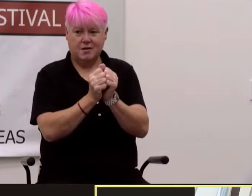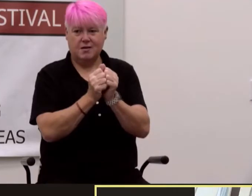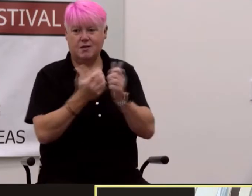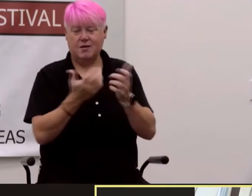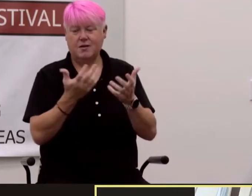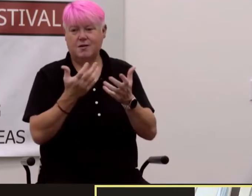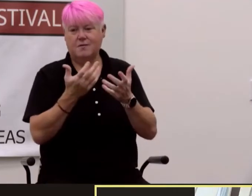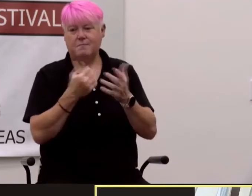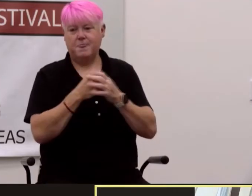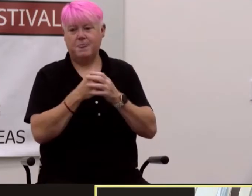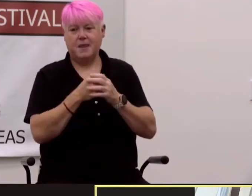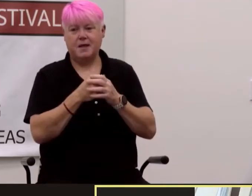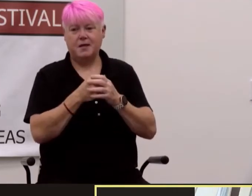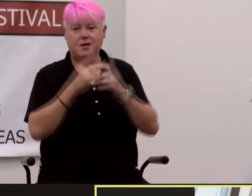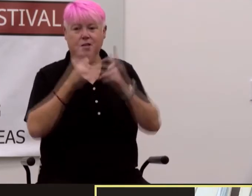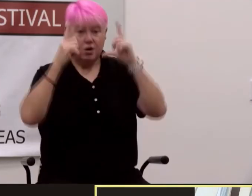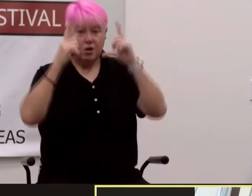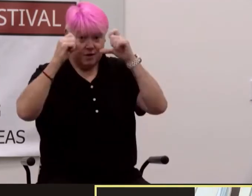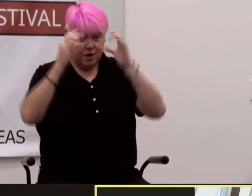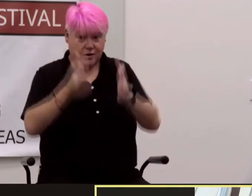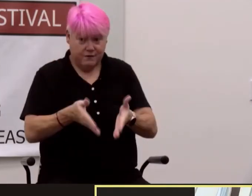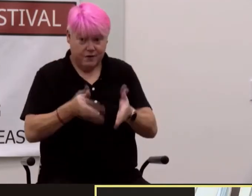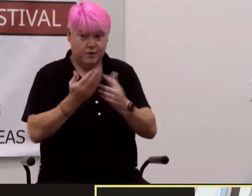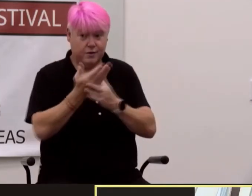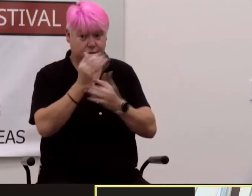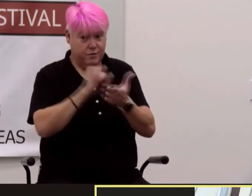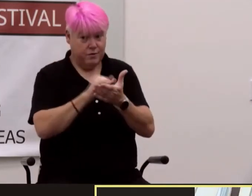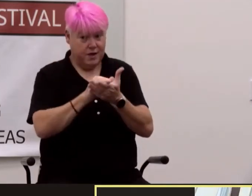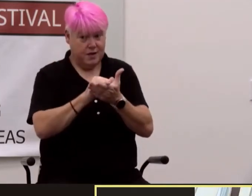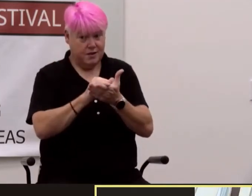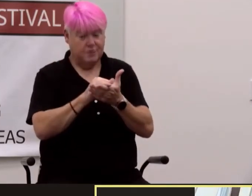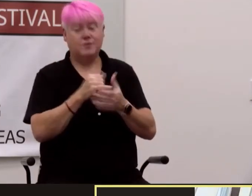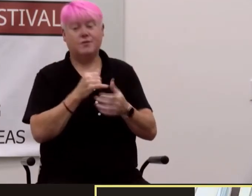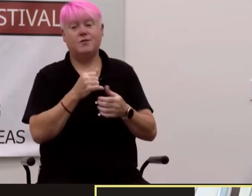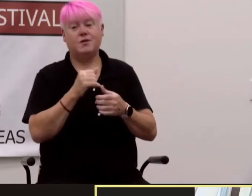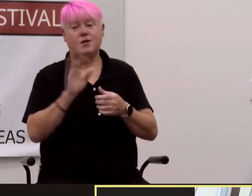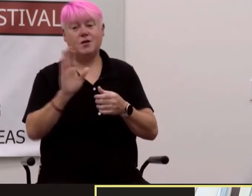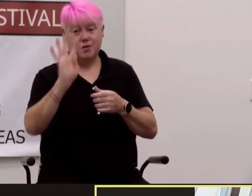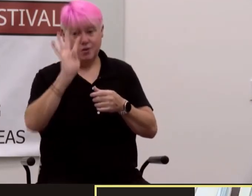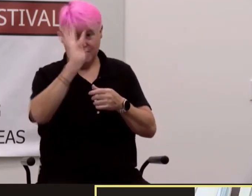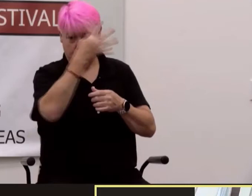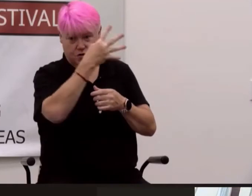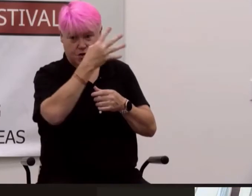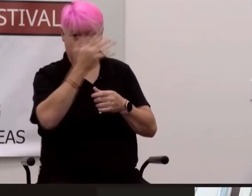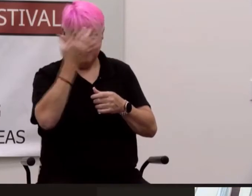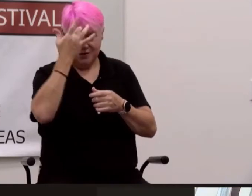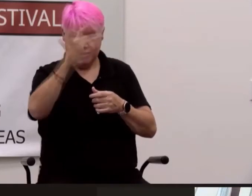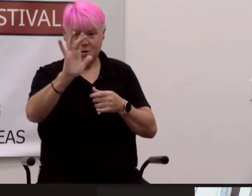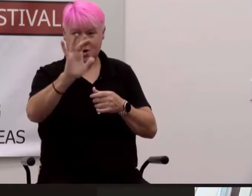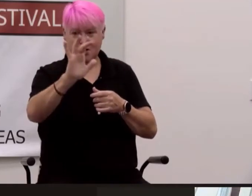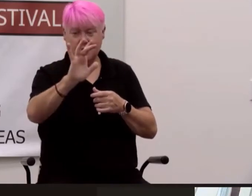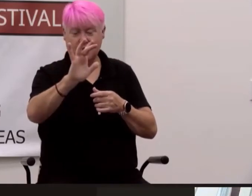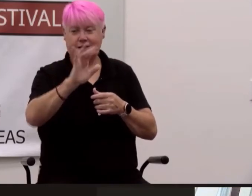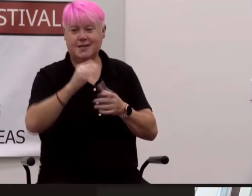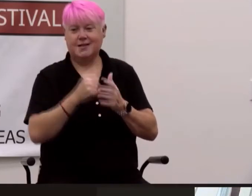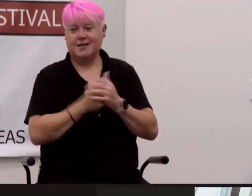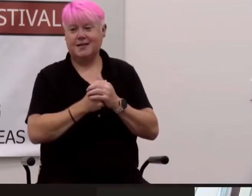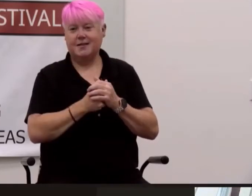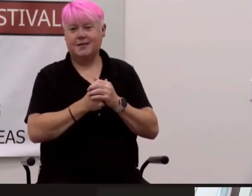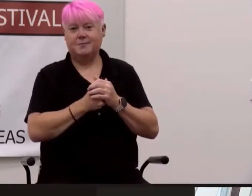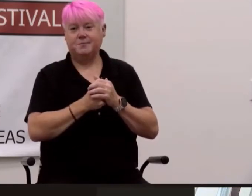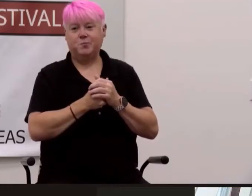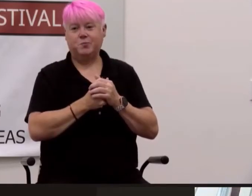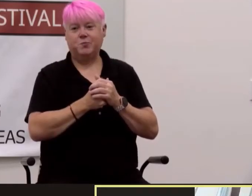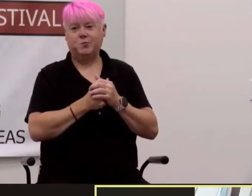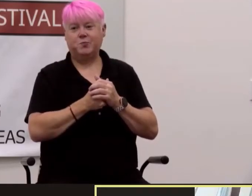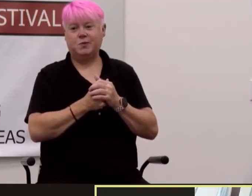our photographer, through that. So I wouldn't say you're not creative at all. You're smart. And I'm not the brightest